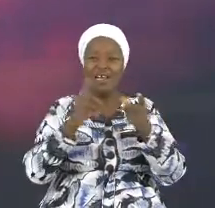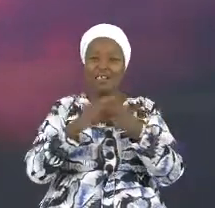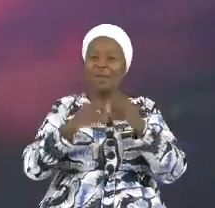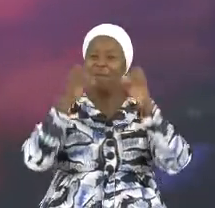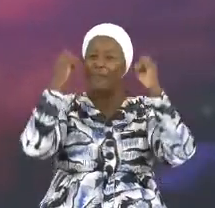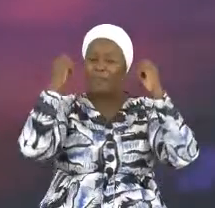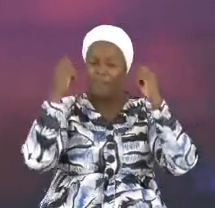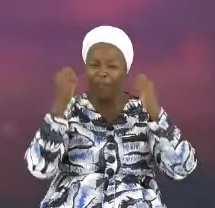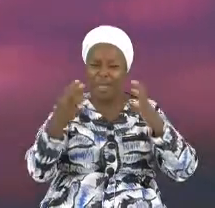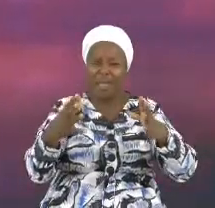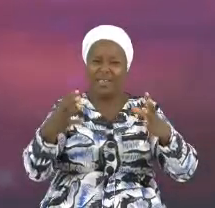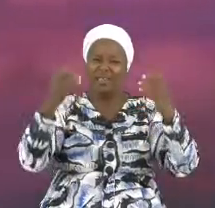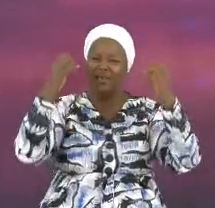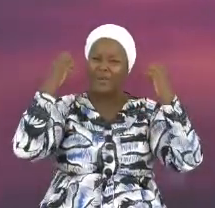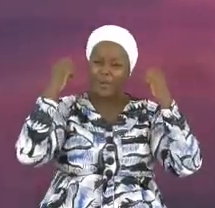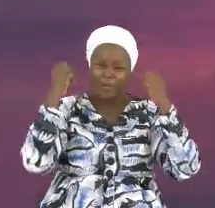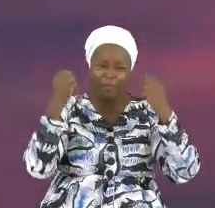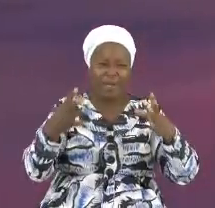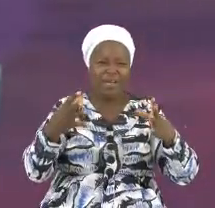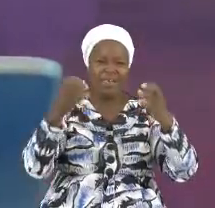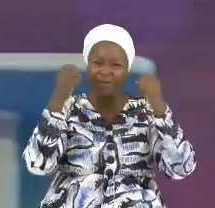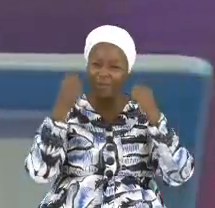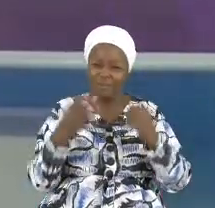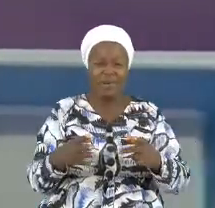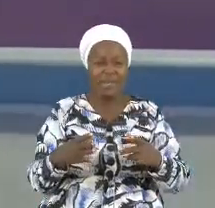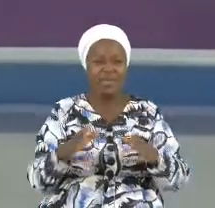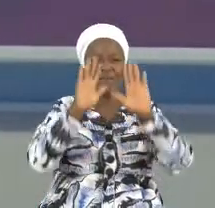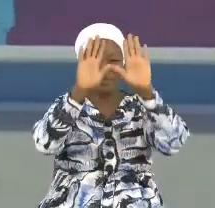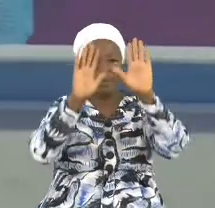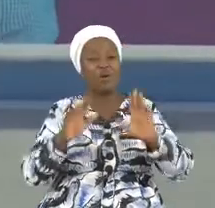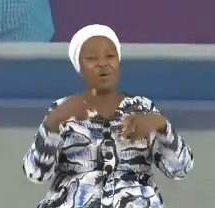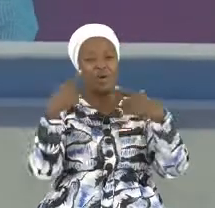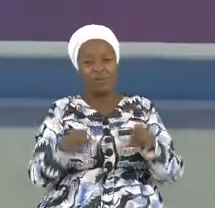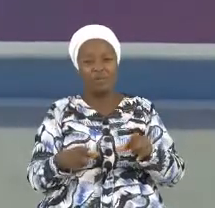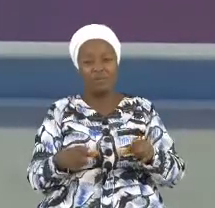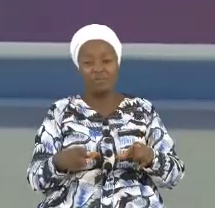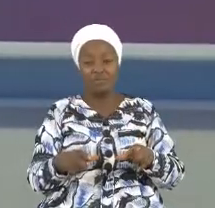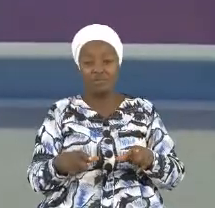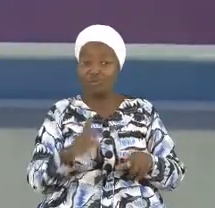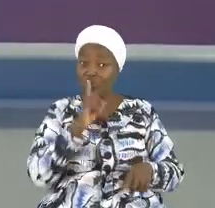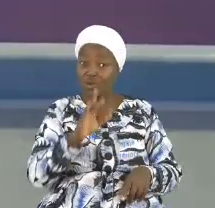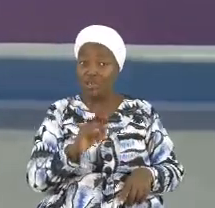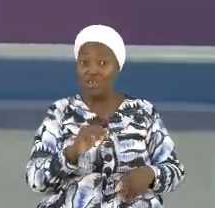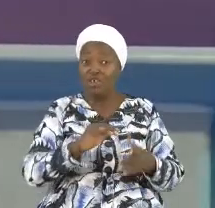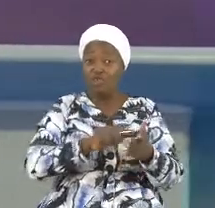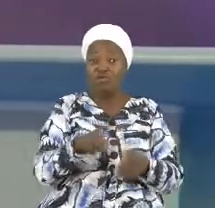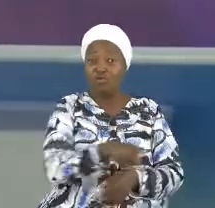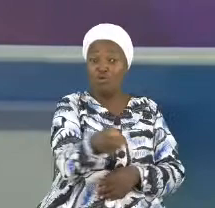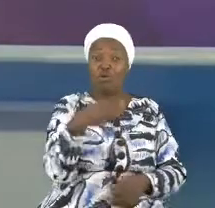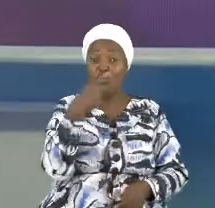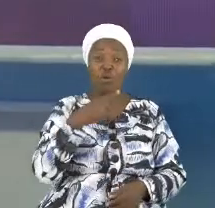fact, those who are deaf and dumb, it so happened